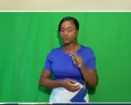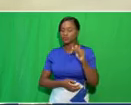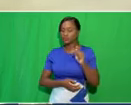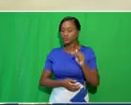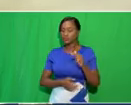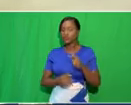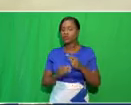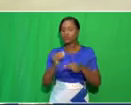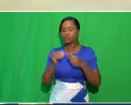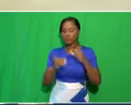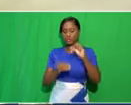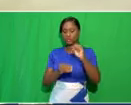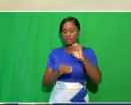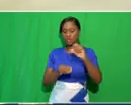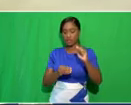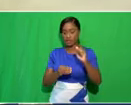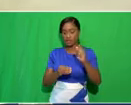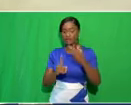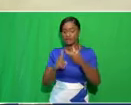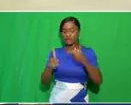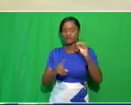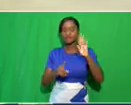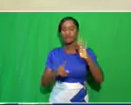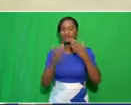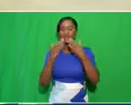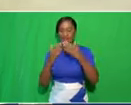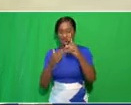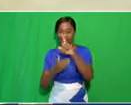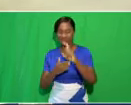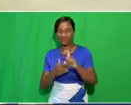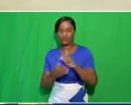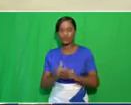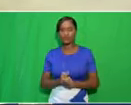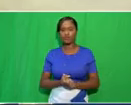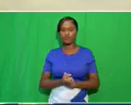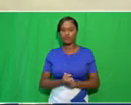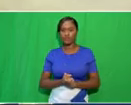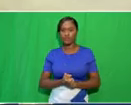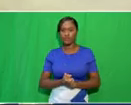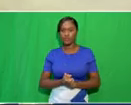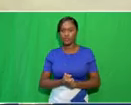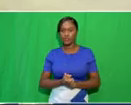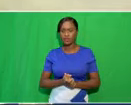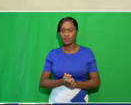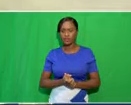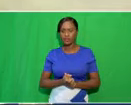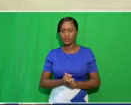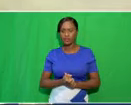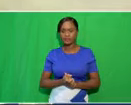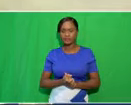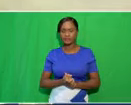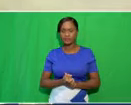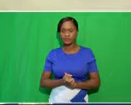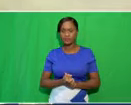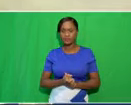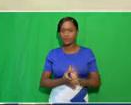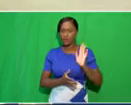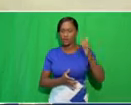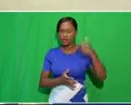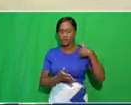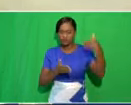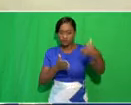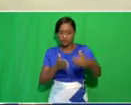on the SEA, and this is a Facebook question. We thank you for your question. Will a new framework be